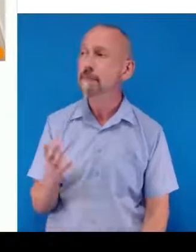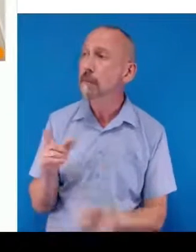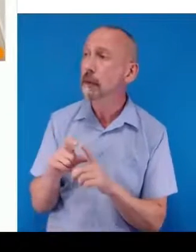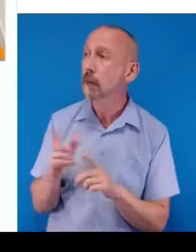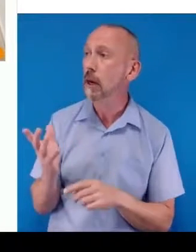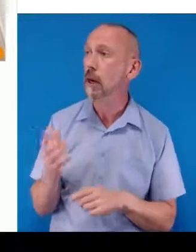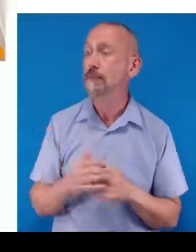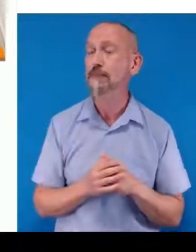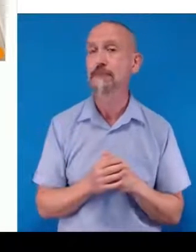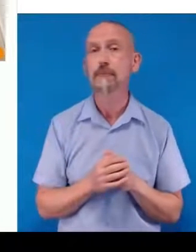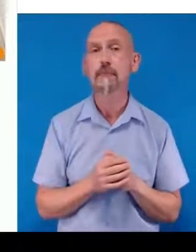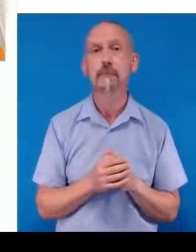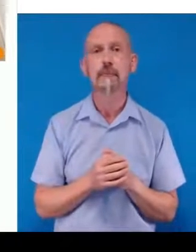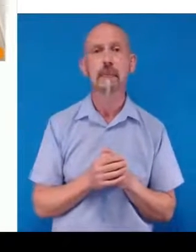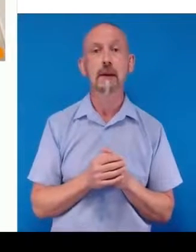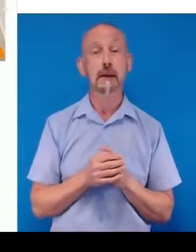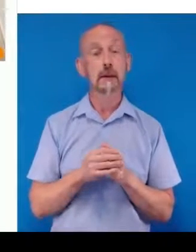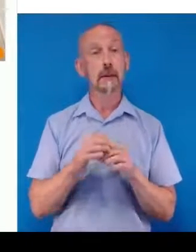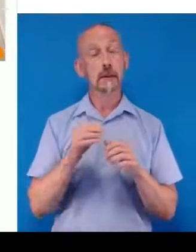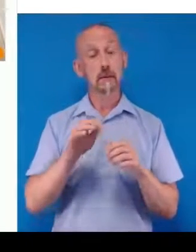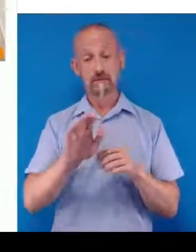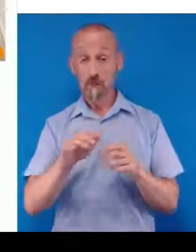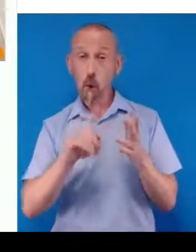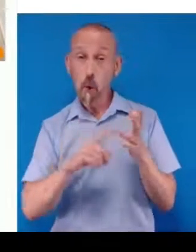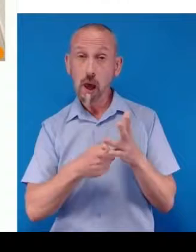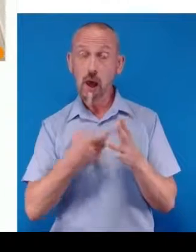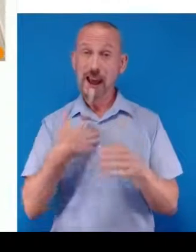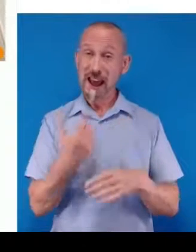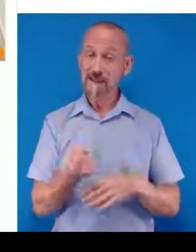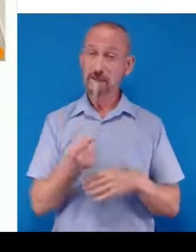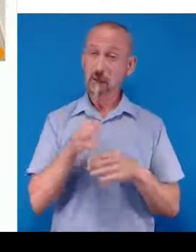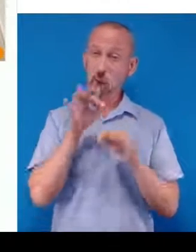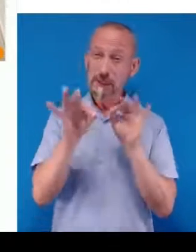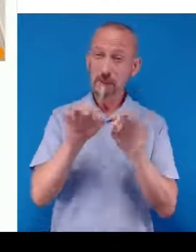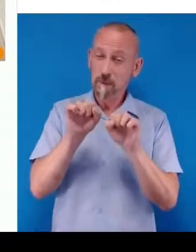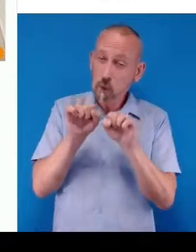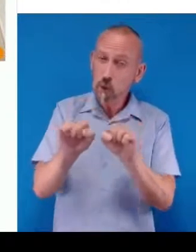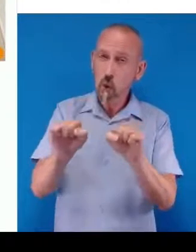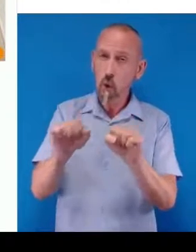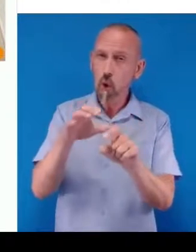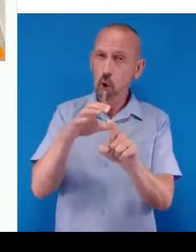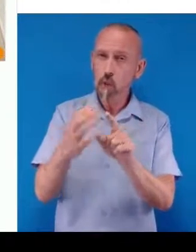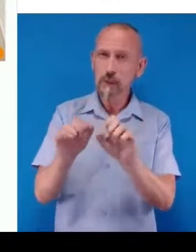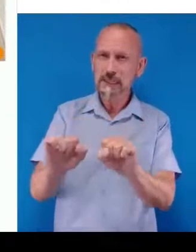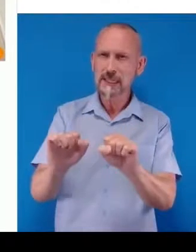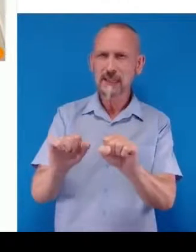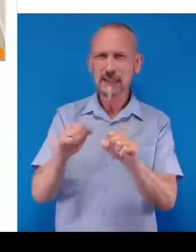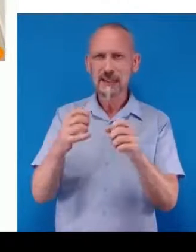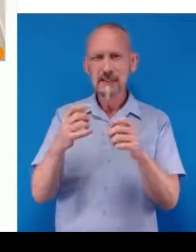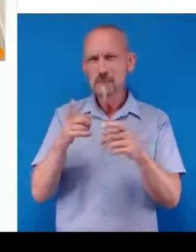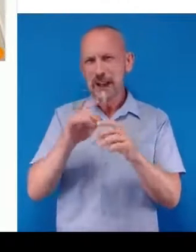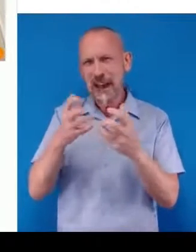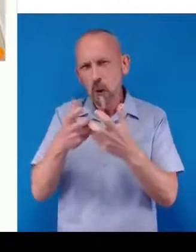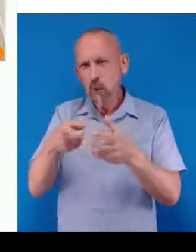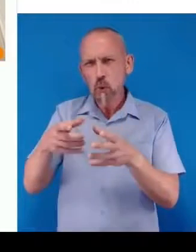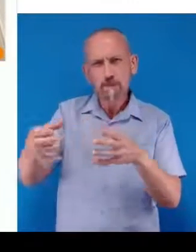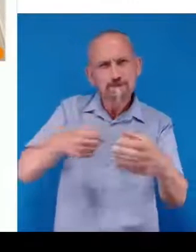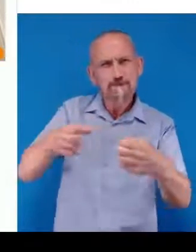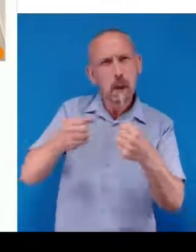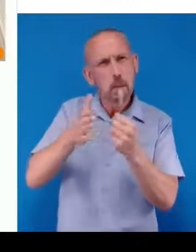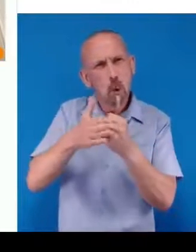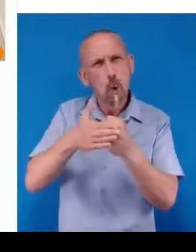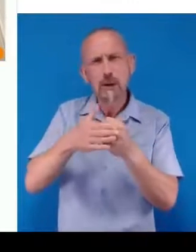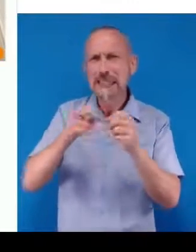your community. What are y'all doing to get more international sign language interpret? Are y'all doing something